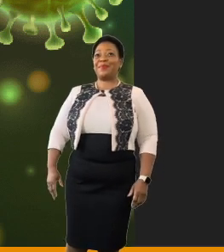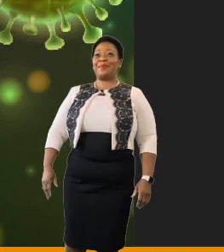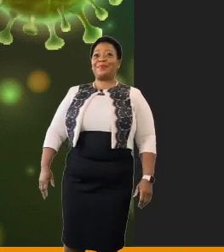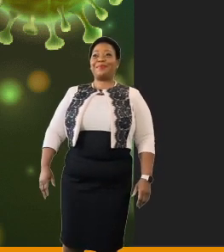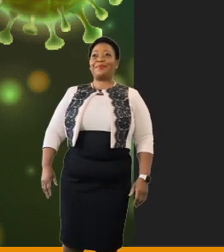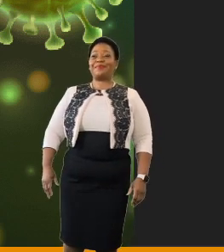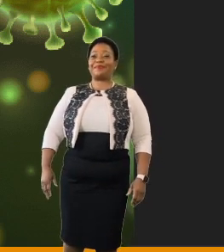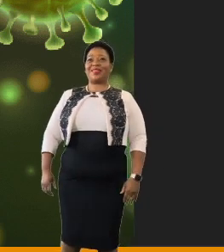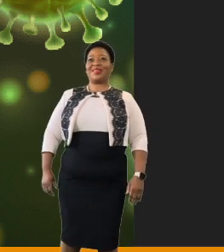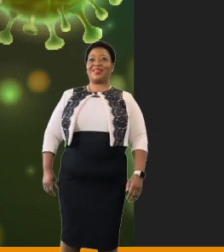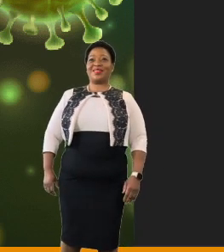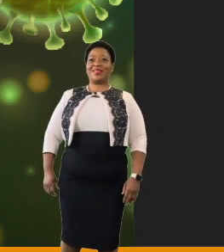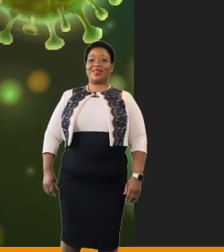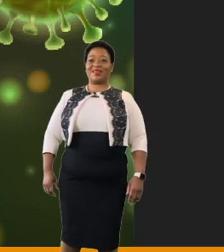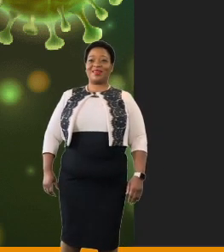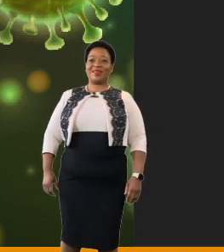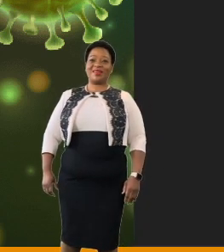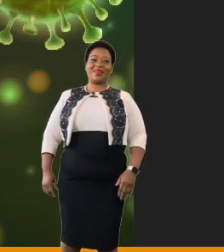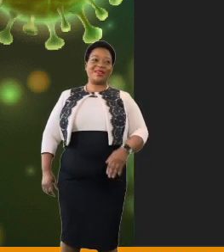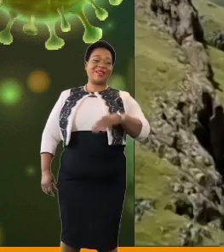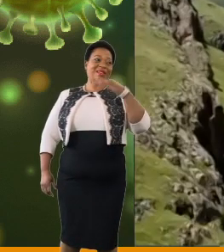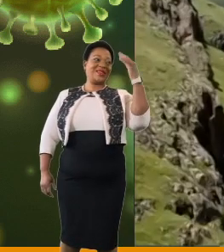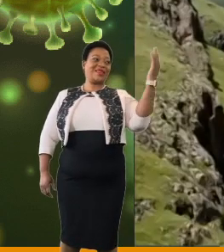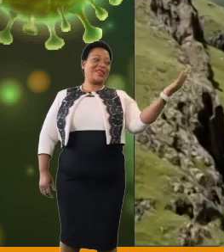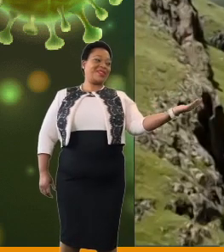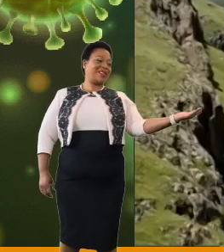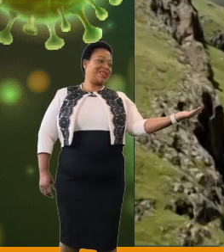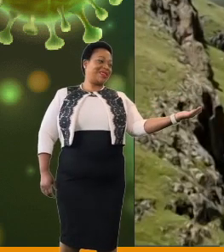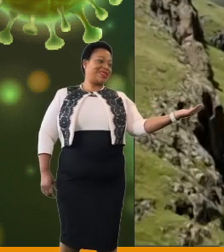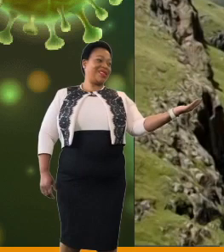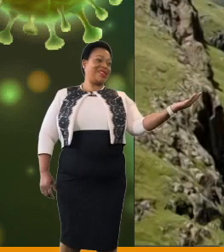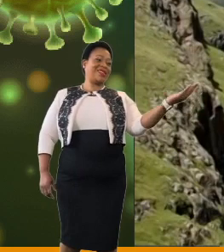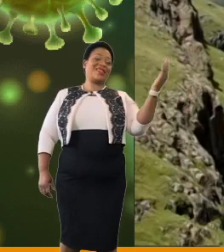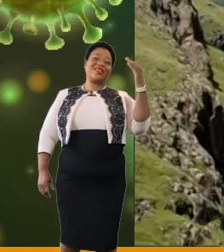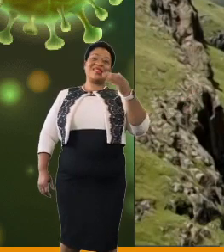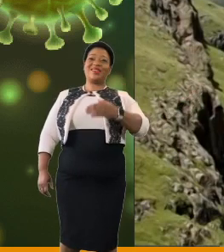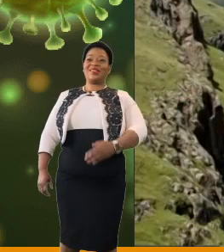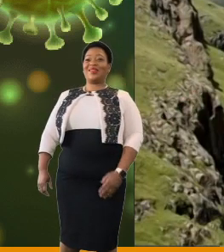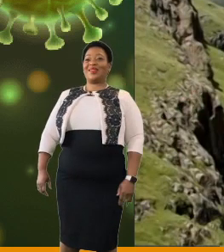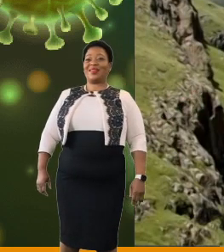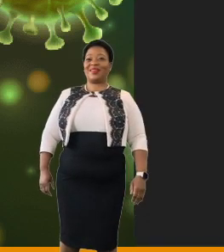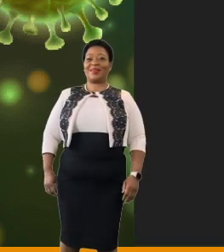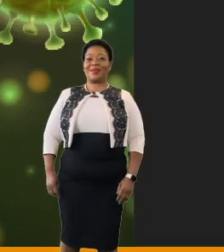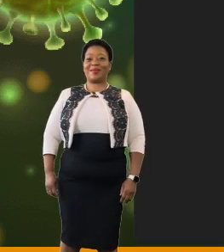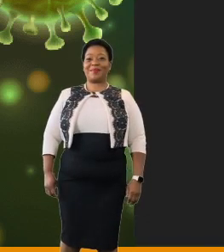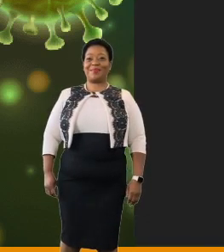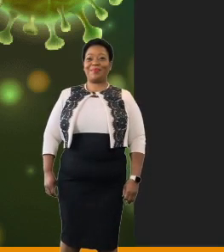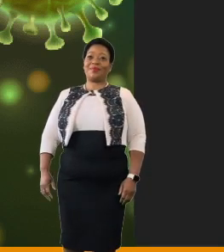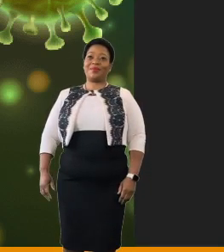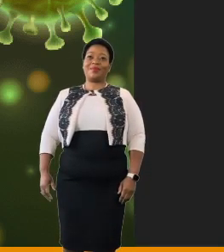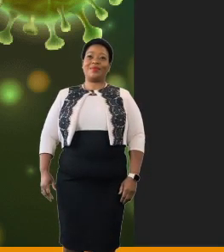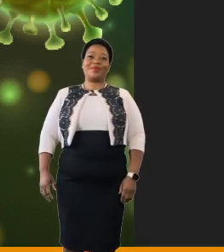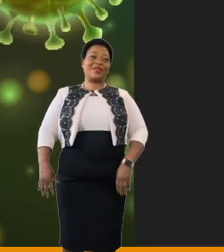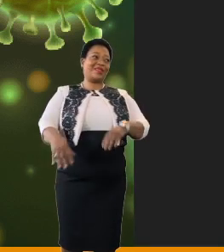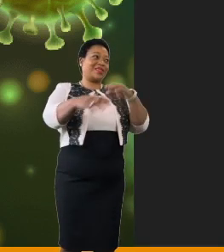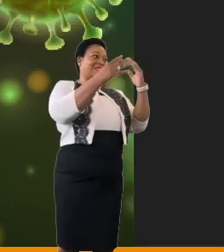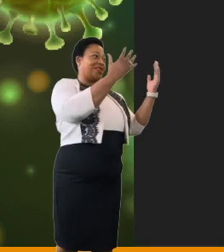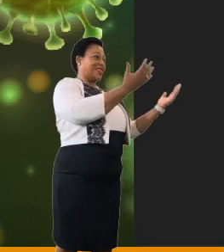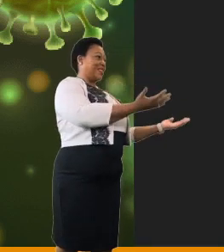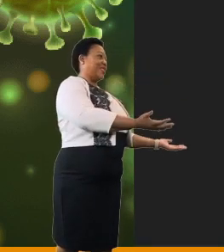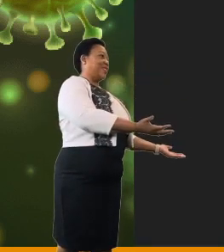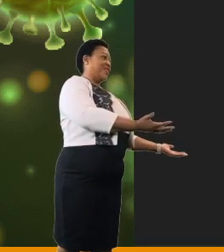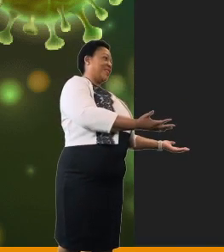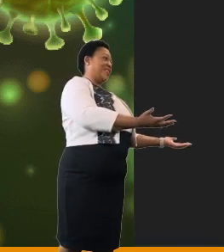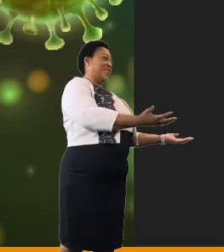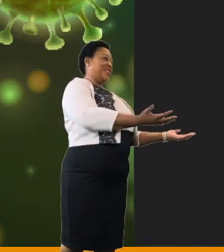phone. I decided to stop with this laptop thing. Those cell phones are more reliable lately. No, good afternoon, colleagues and